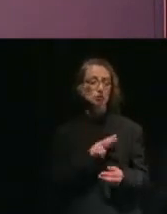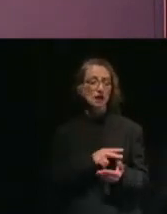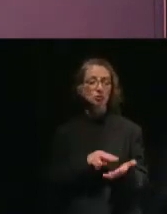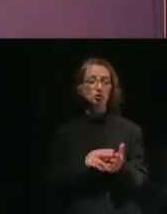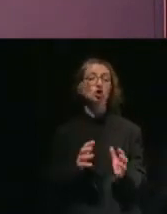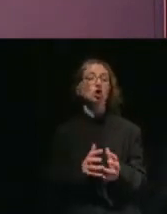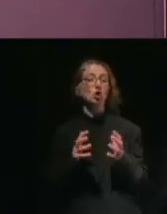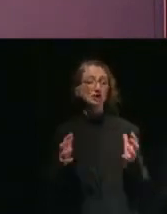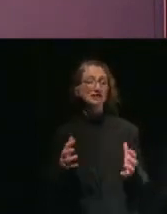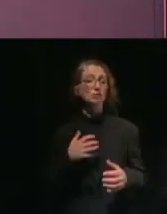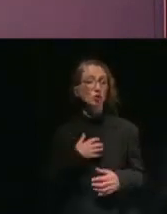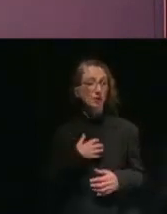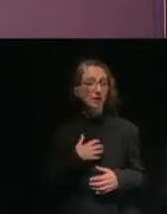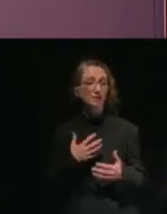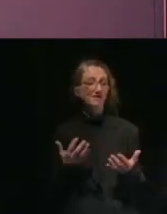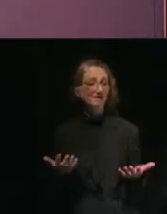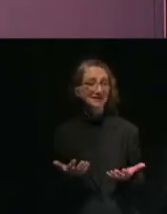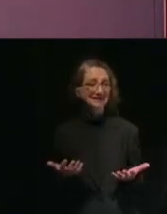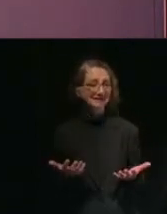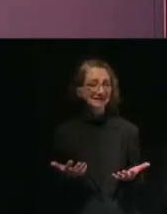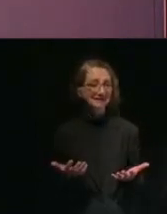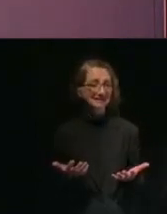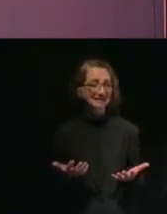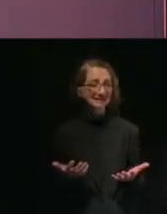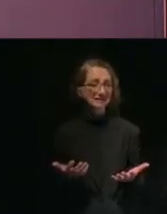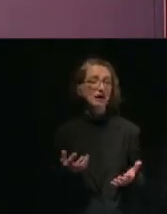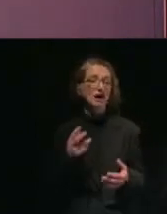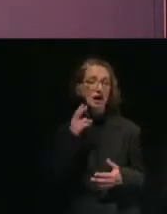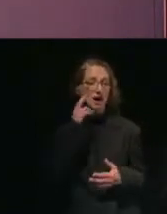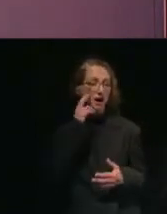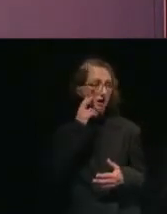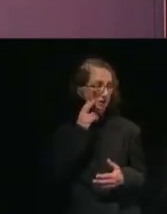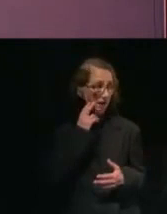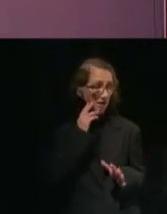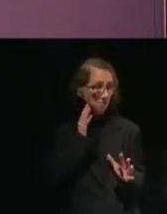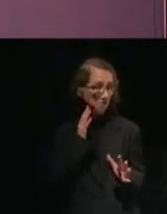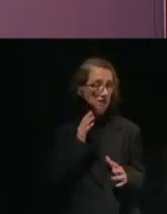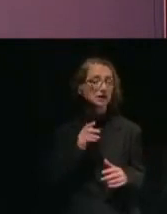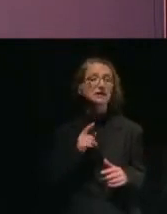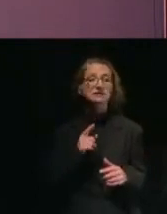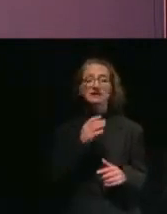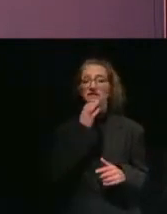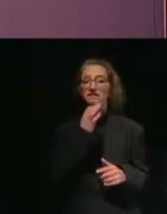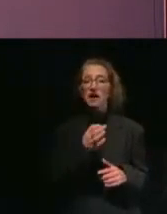the biggest problem seen by those we spoke with is